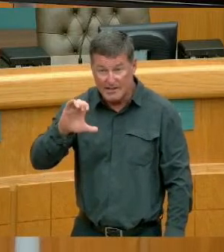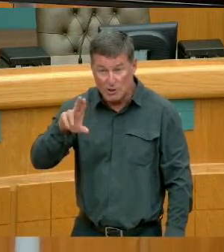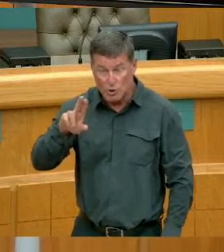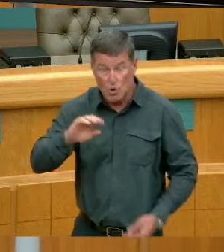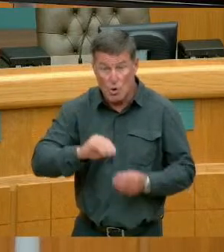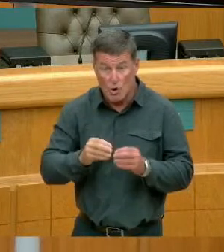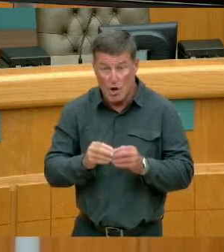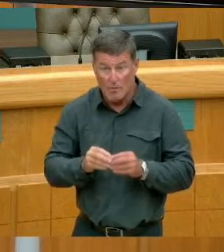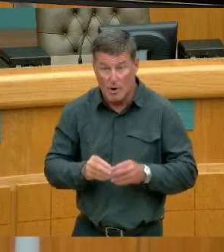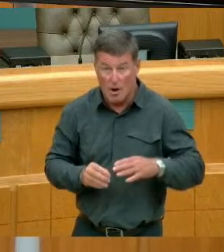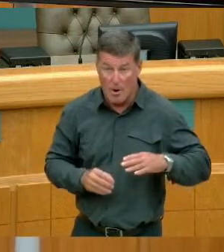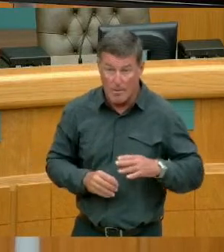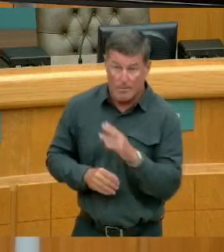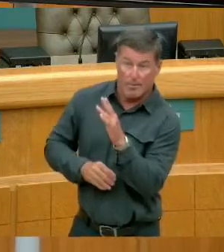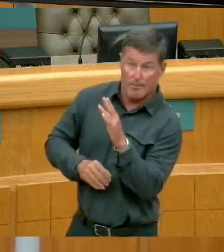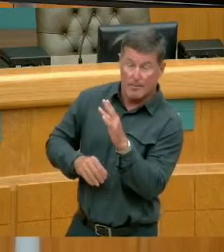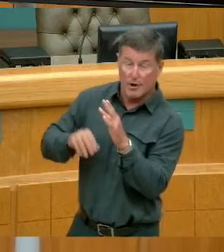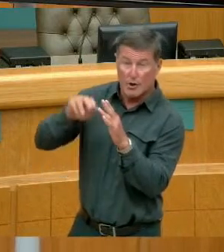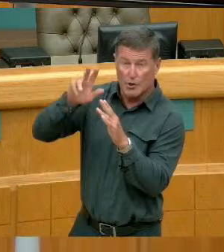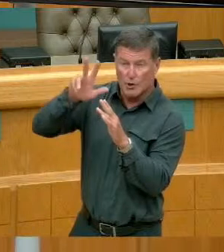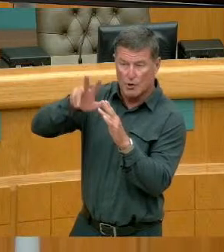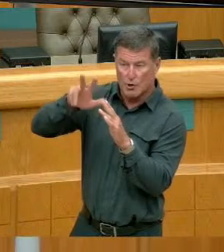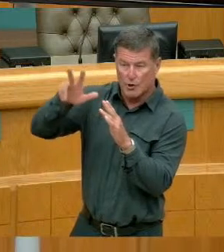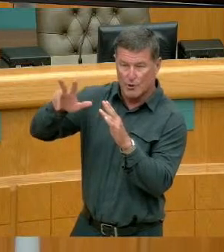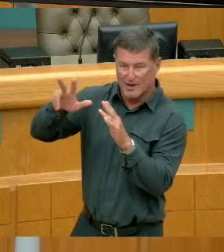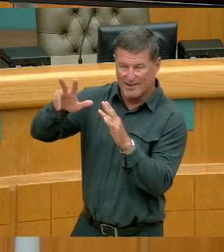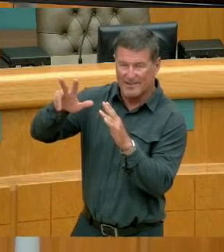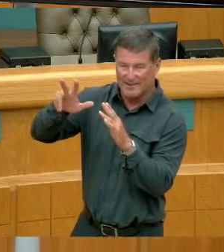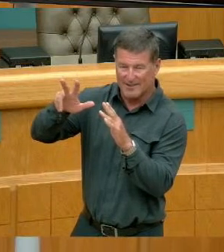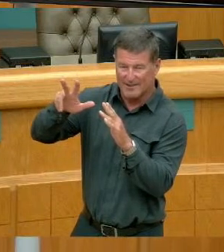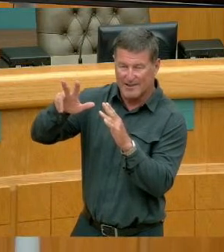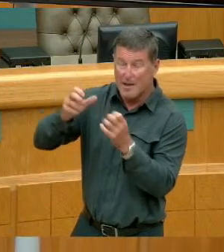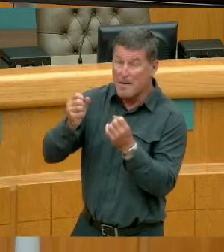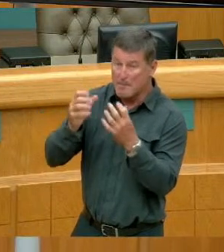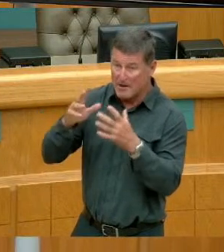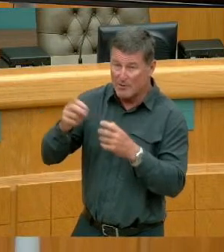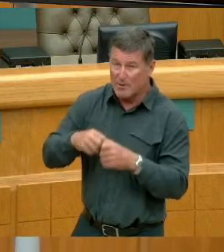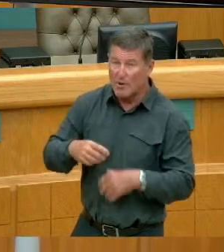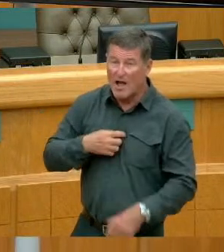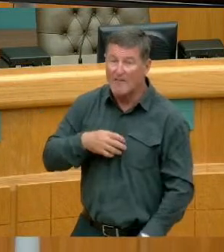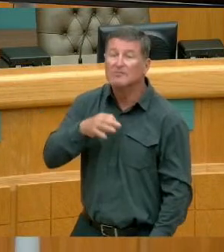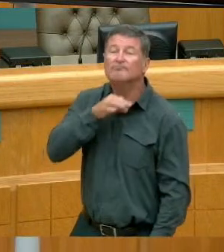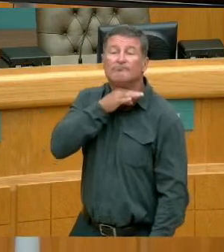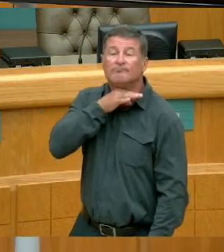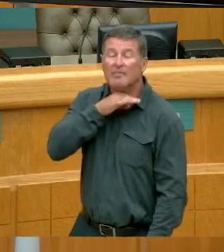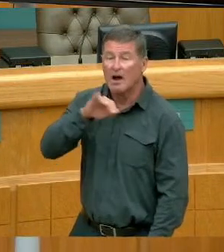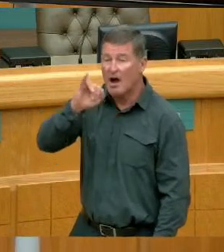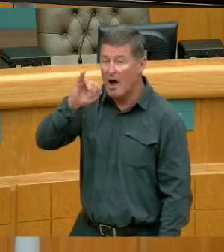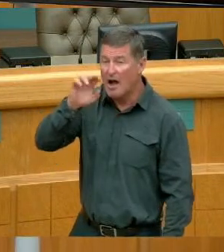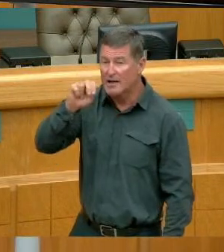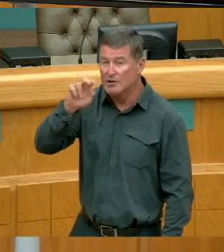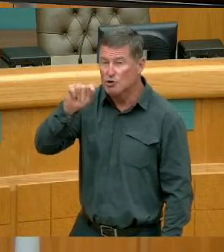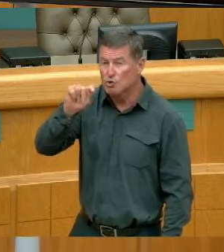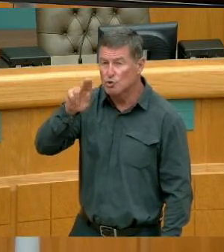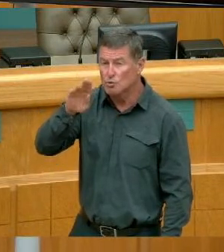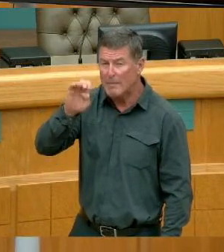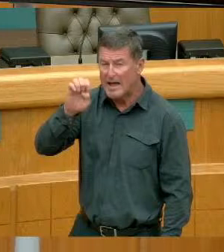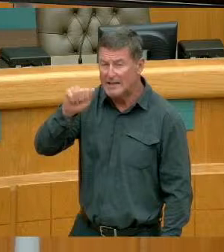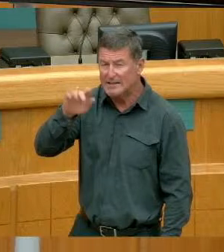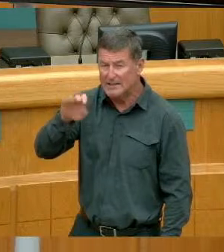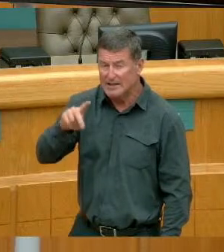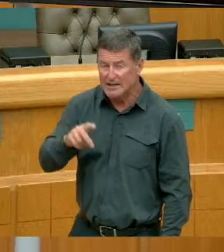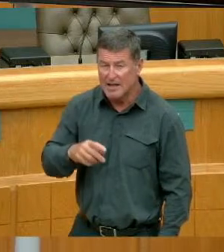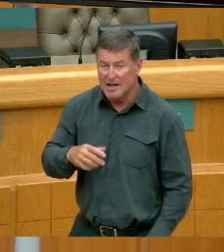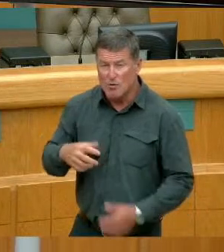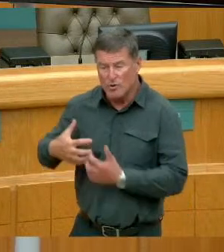in intensive care. And many of these patients are intubated today, which hasn't always been the